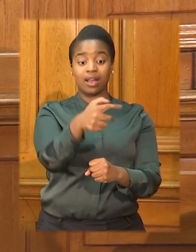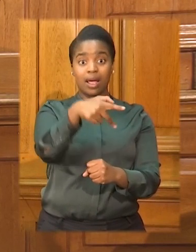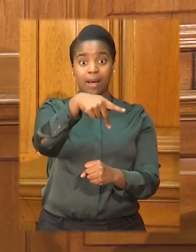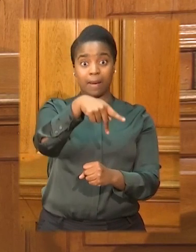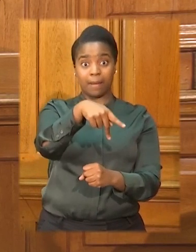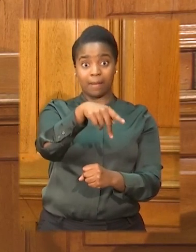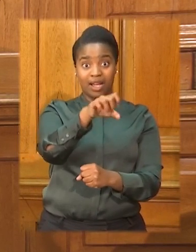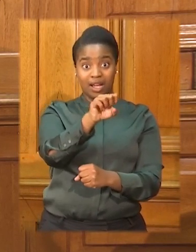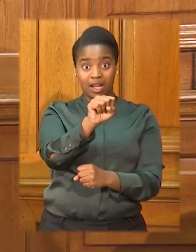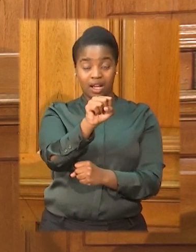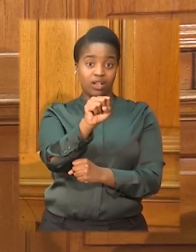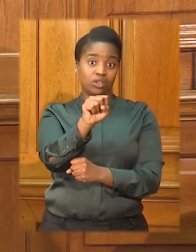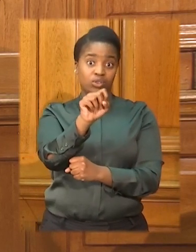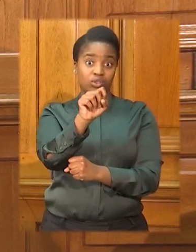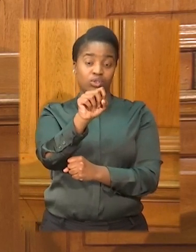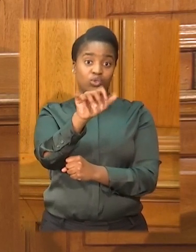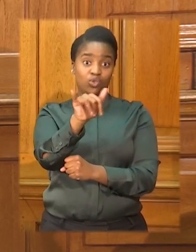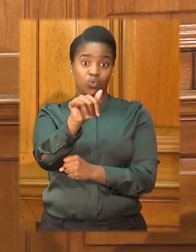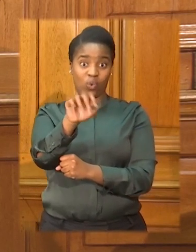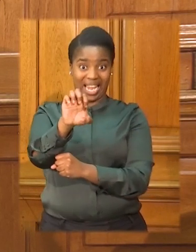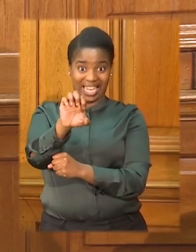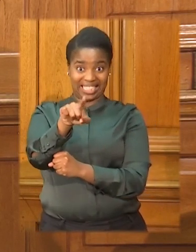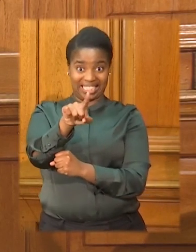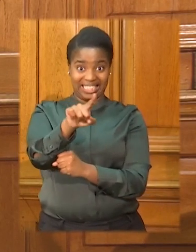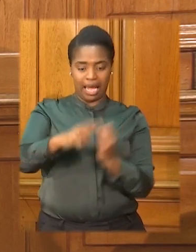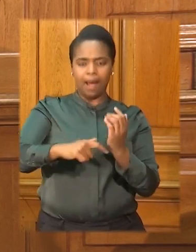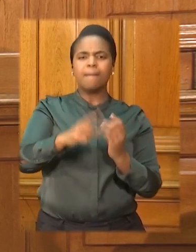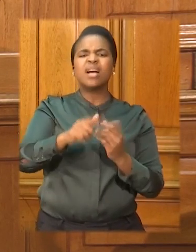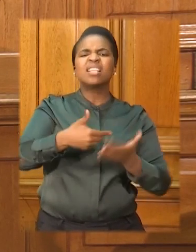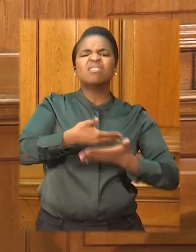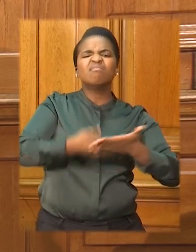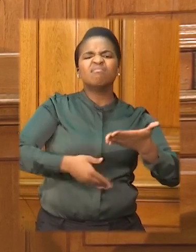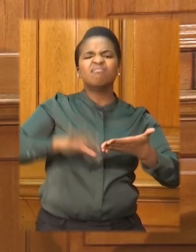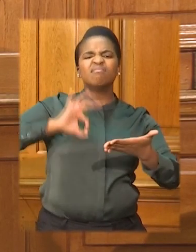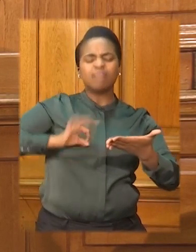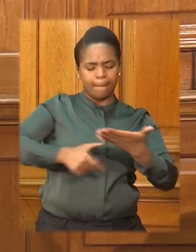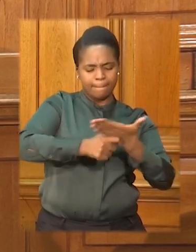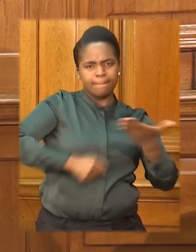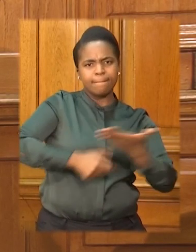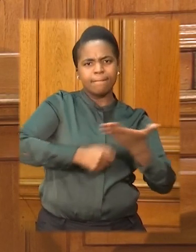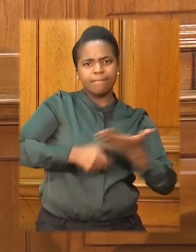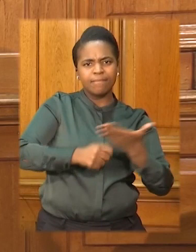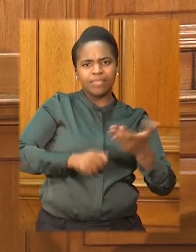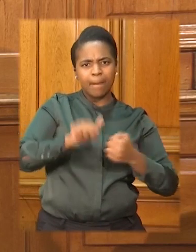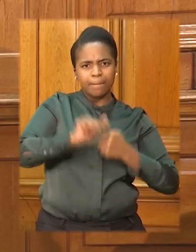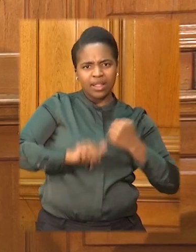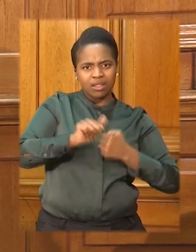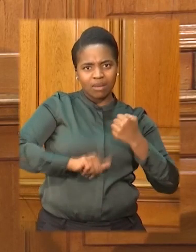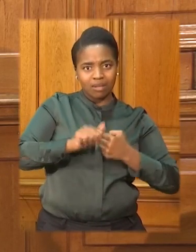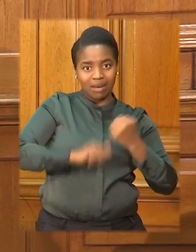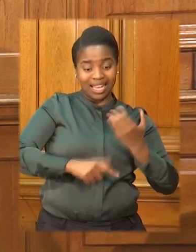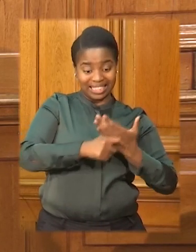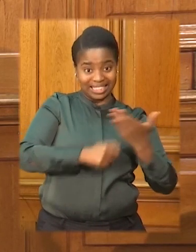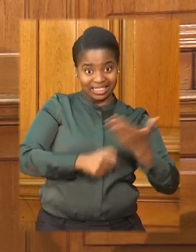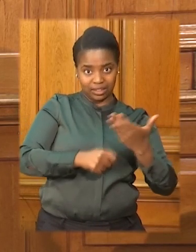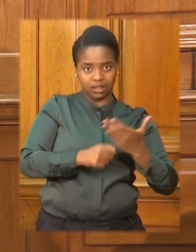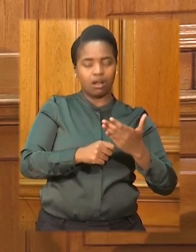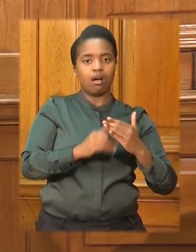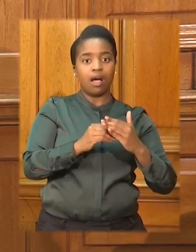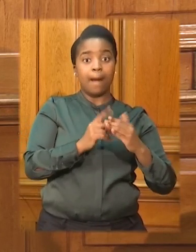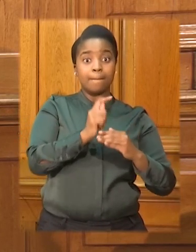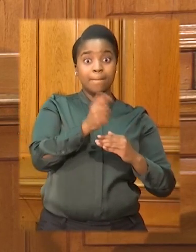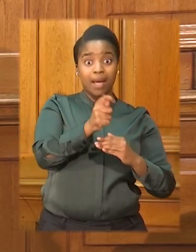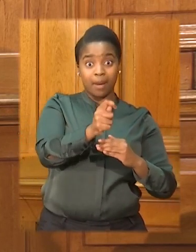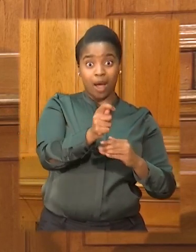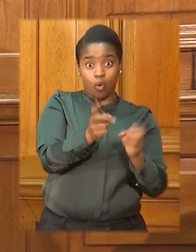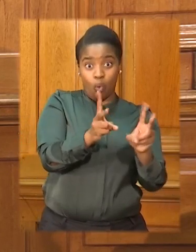pay-as-you-earn payment tax that can be deferred will also be increased to 35%.